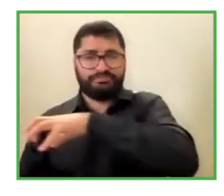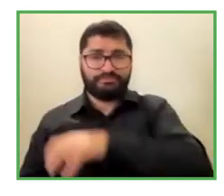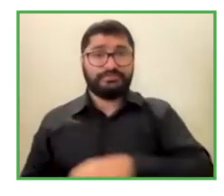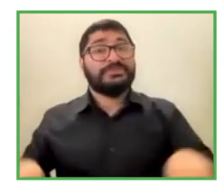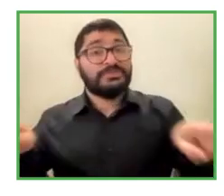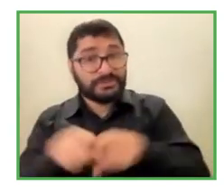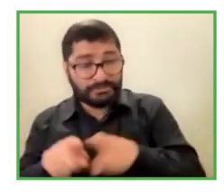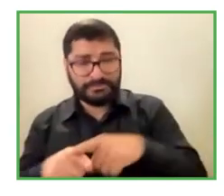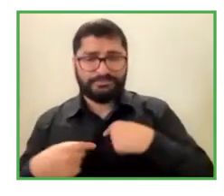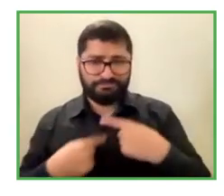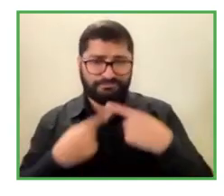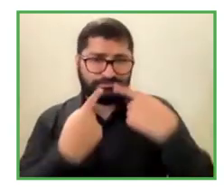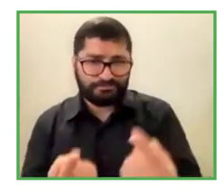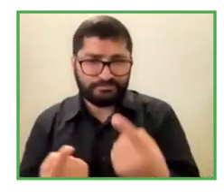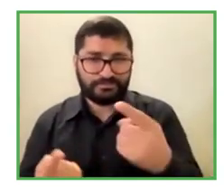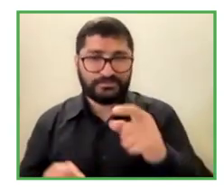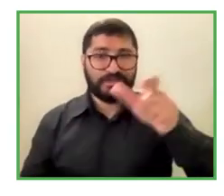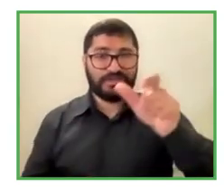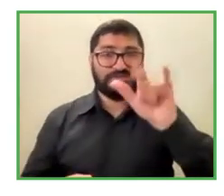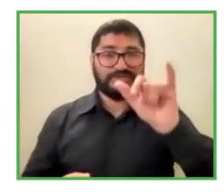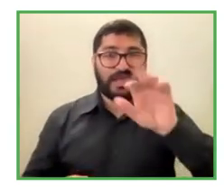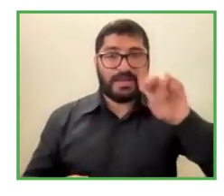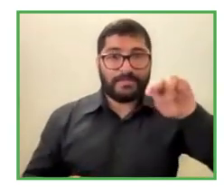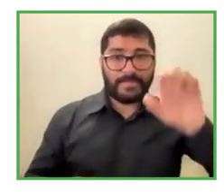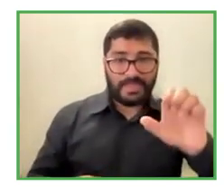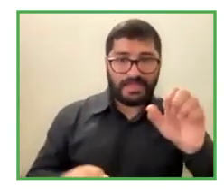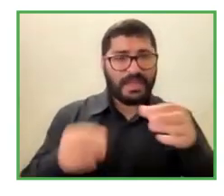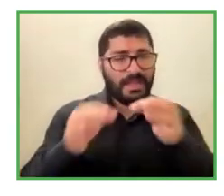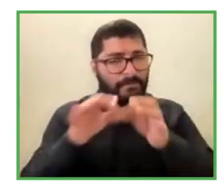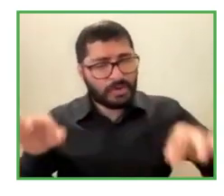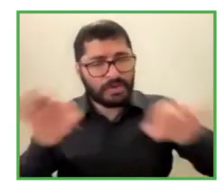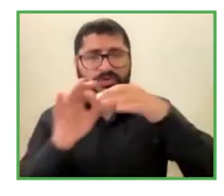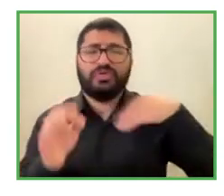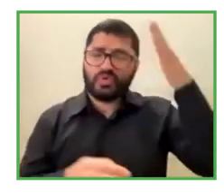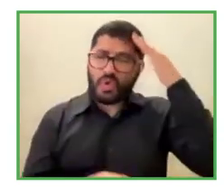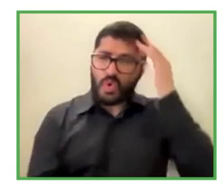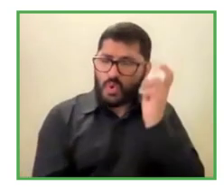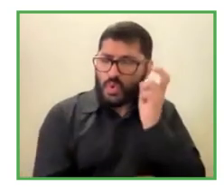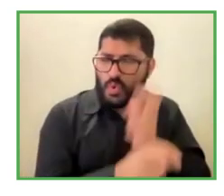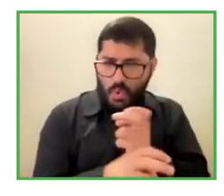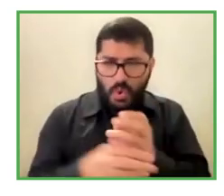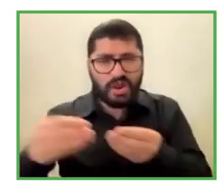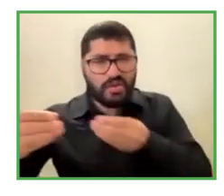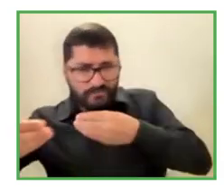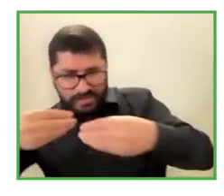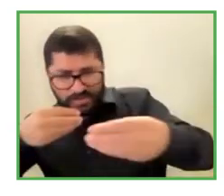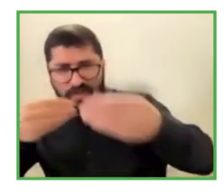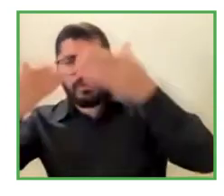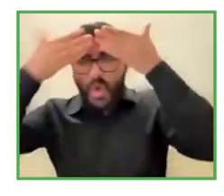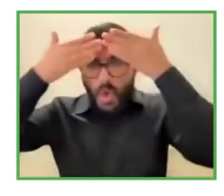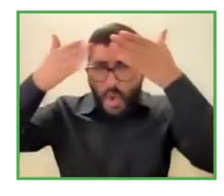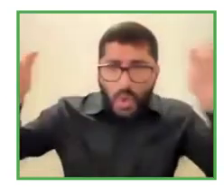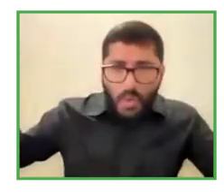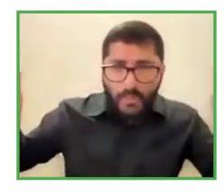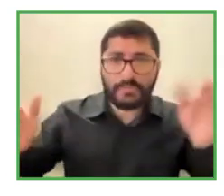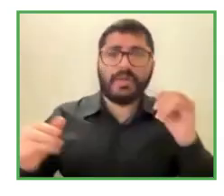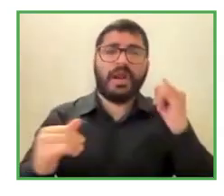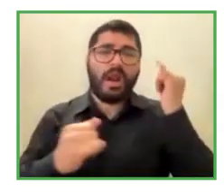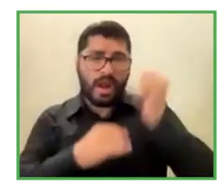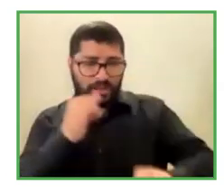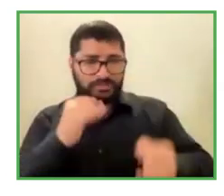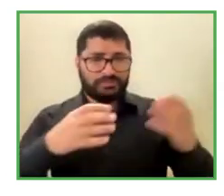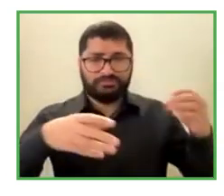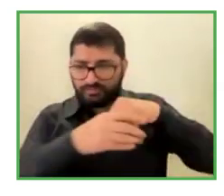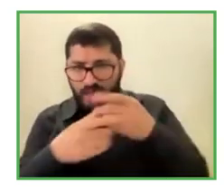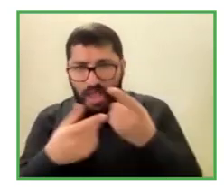a complex process which requires flexibility and open-mindedness so that we can reach good solutions. And in